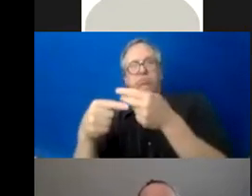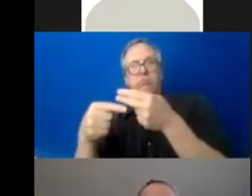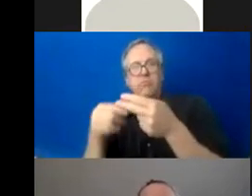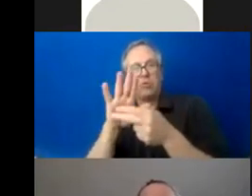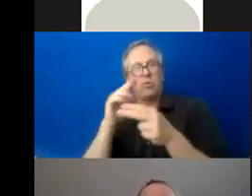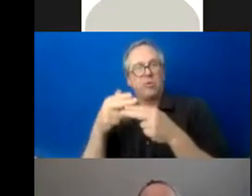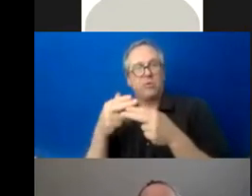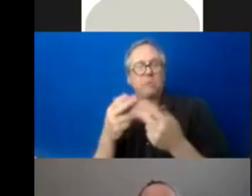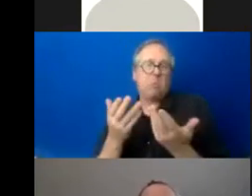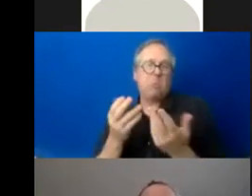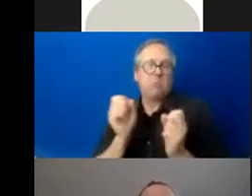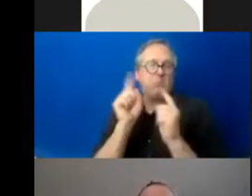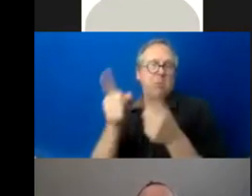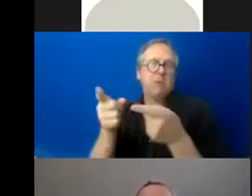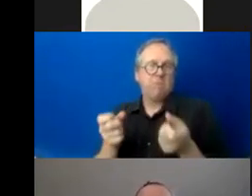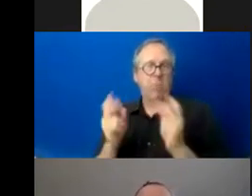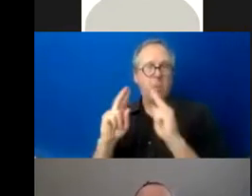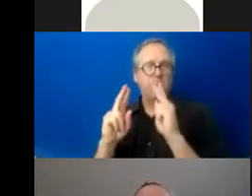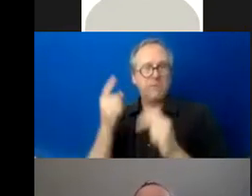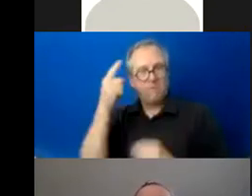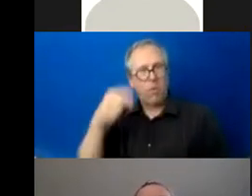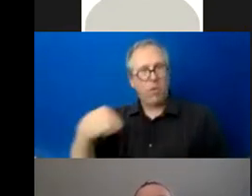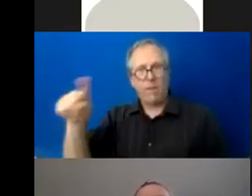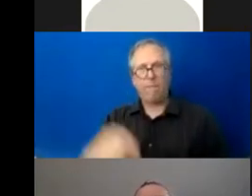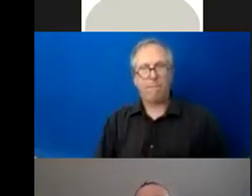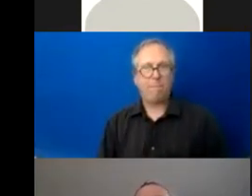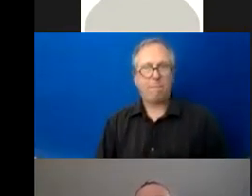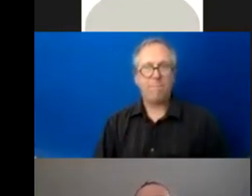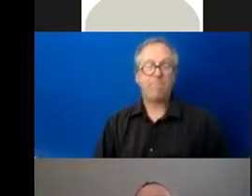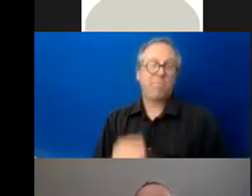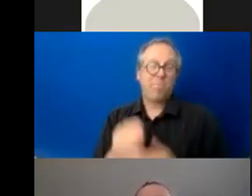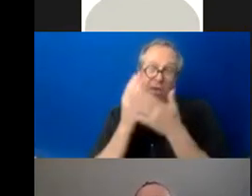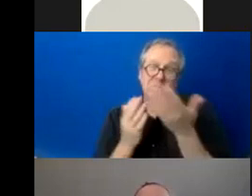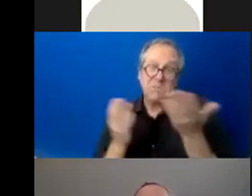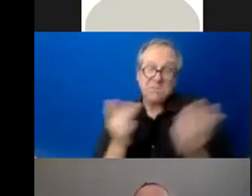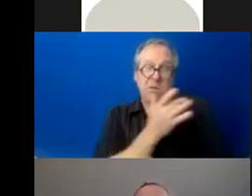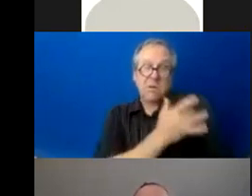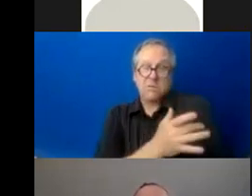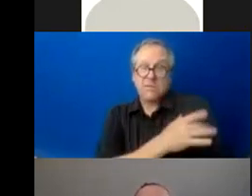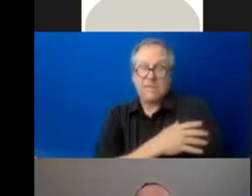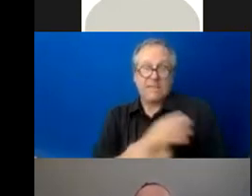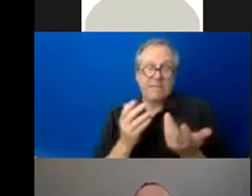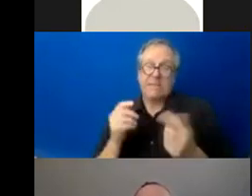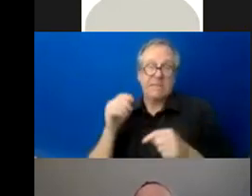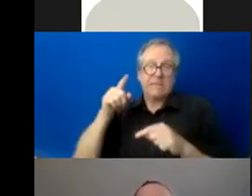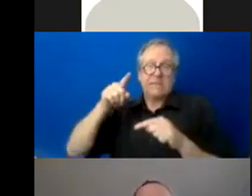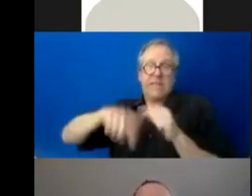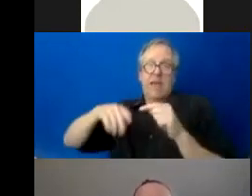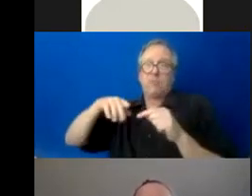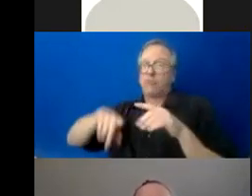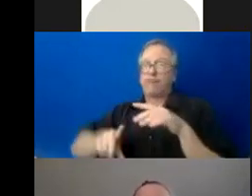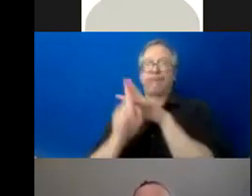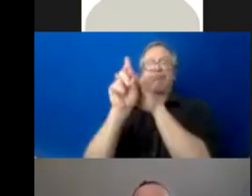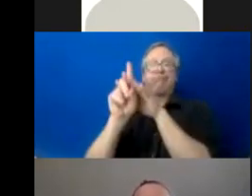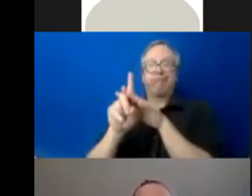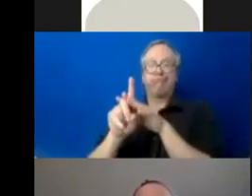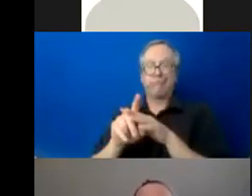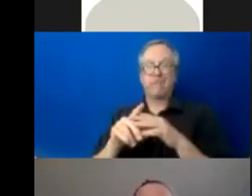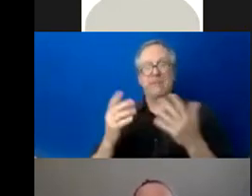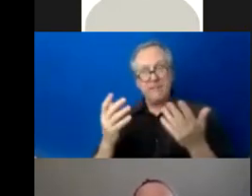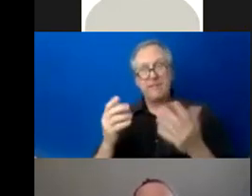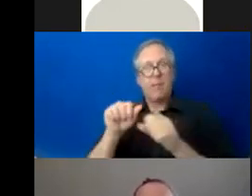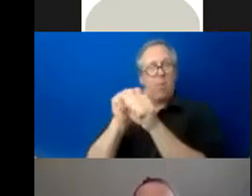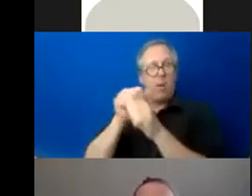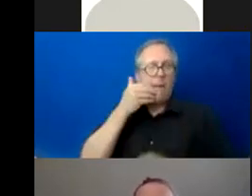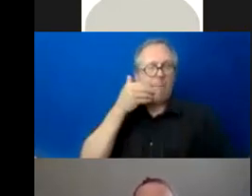that. Some clinics might have like limited walk-in doses. If the student has a parent or guardian with them, they can provide consent at